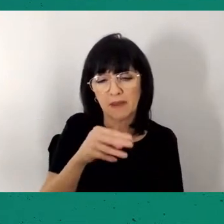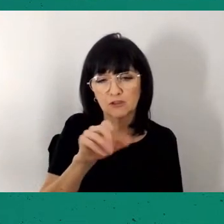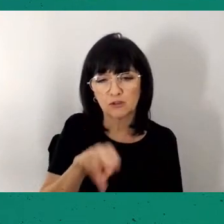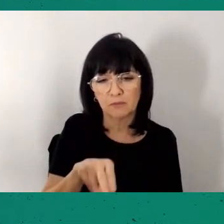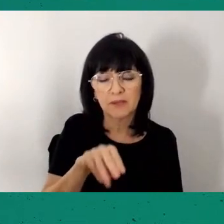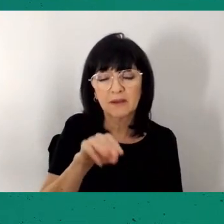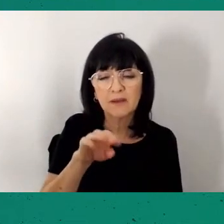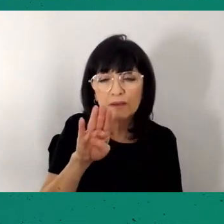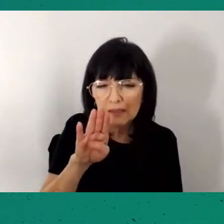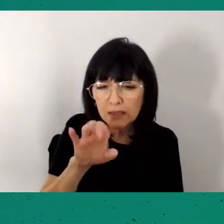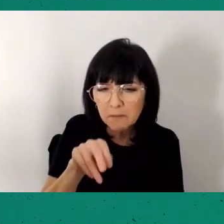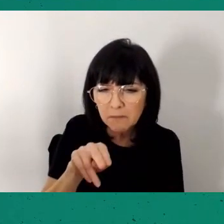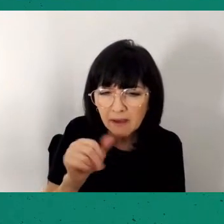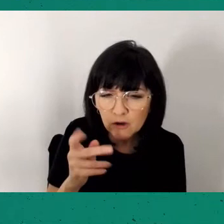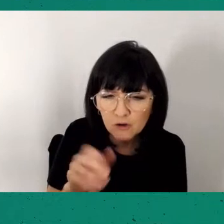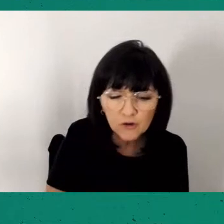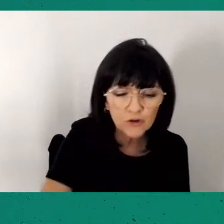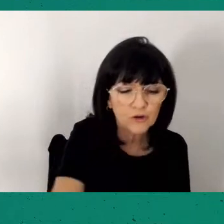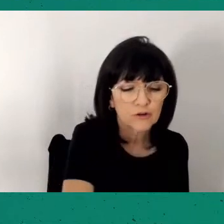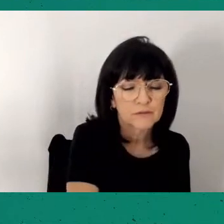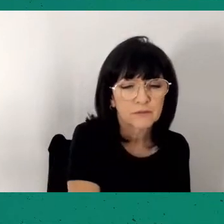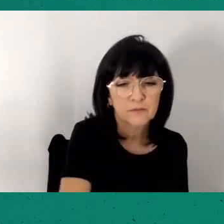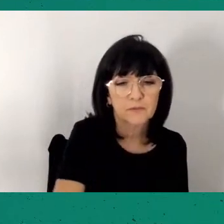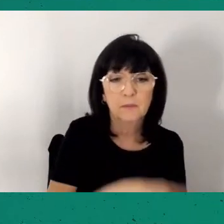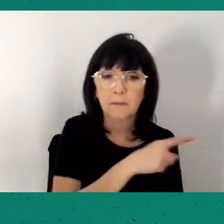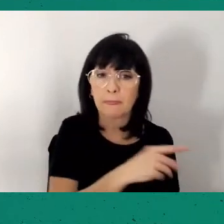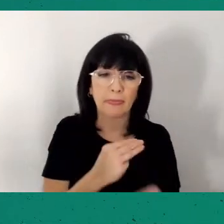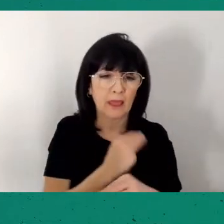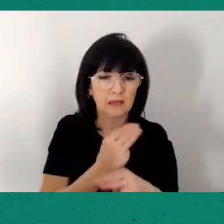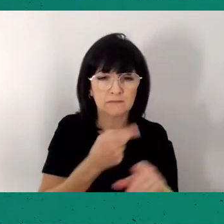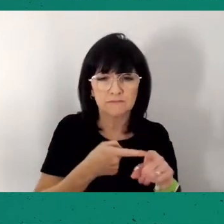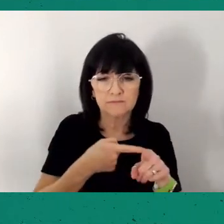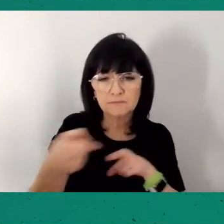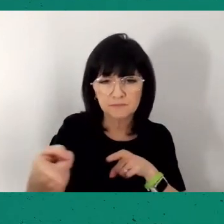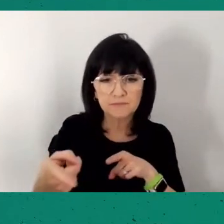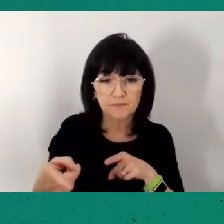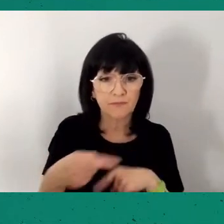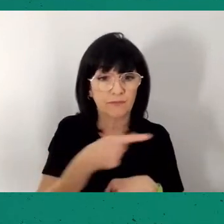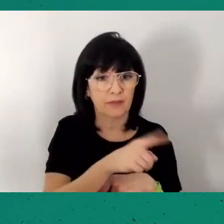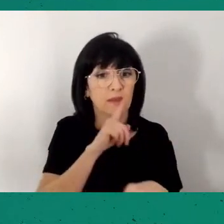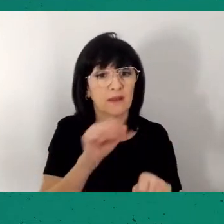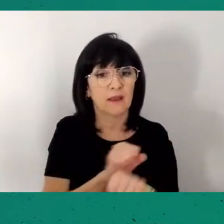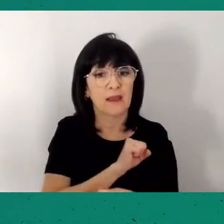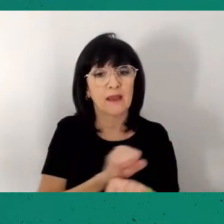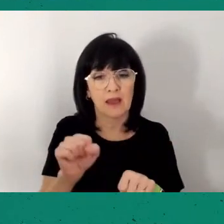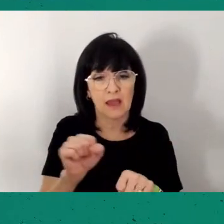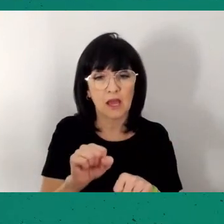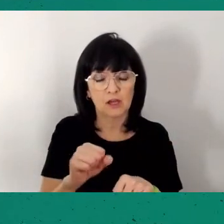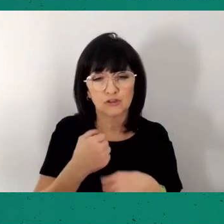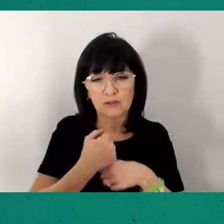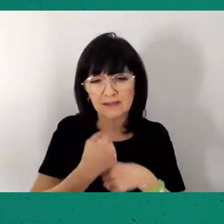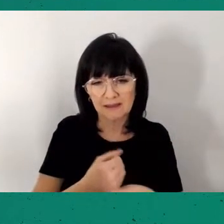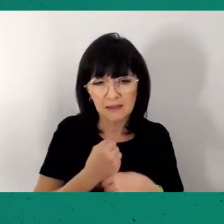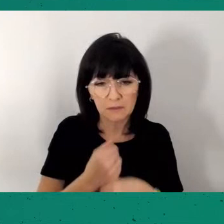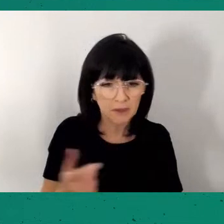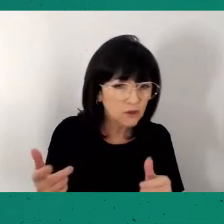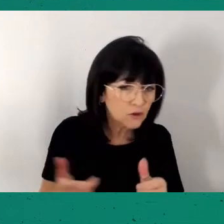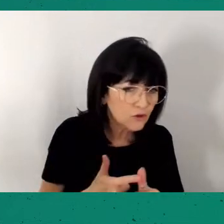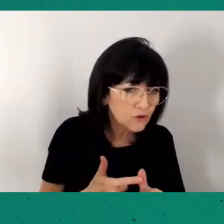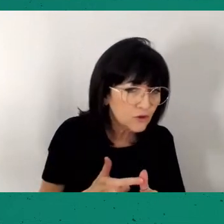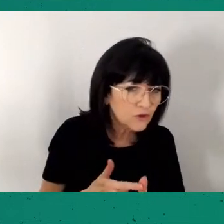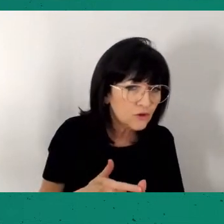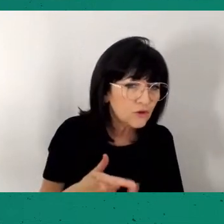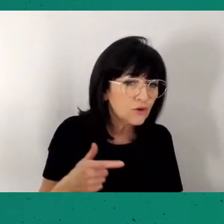actually a mathematician and astronomer. And he actually made the first clock in the United States and helped